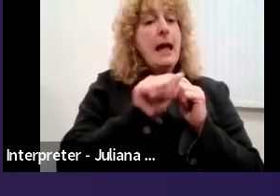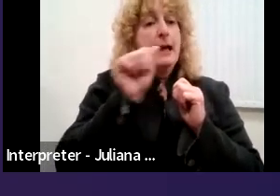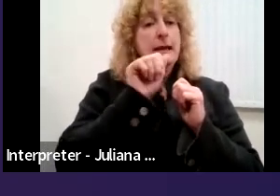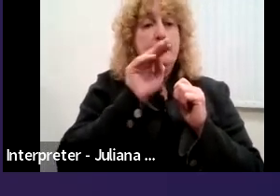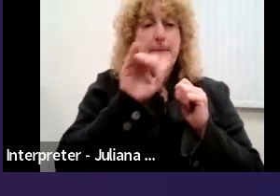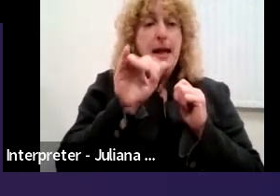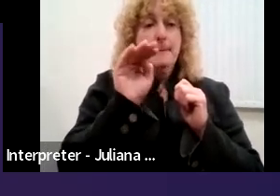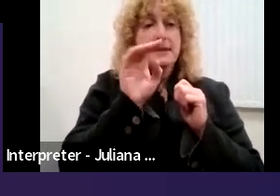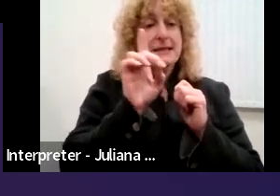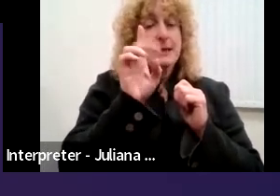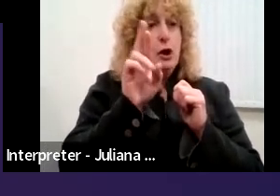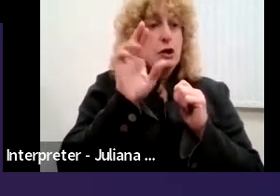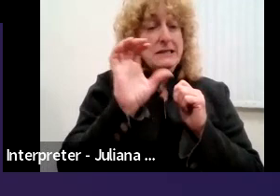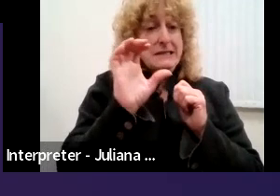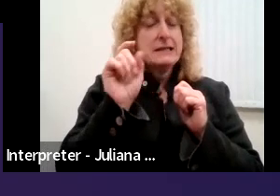@mymdrc.org.